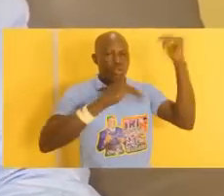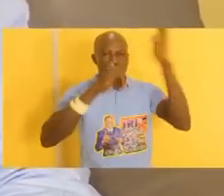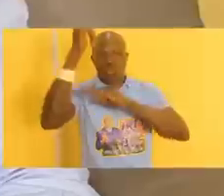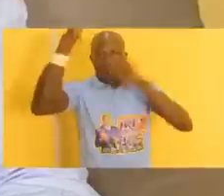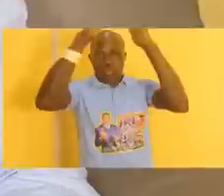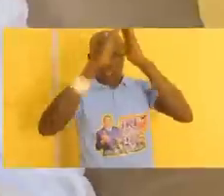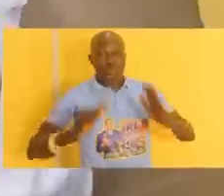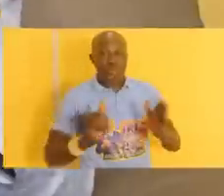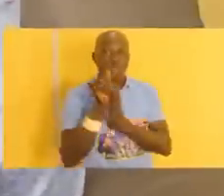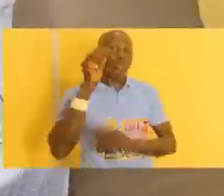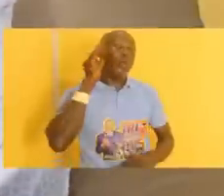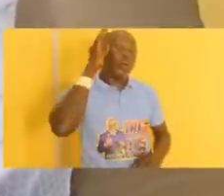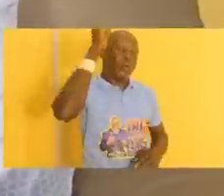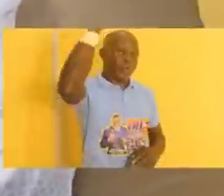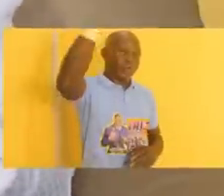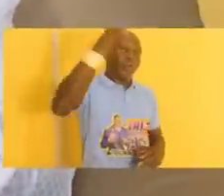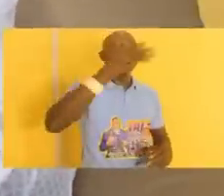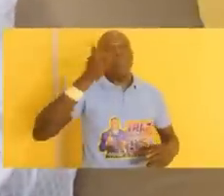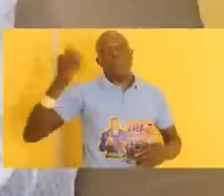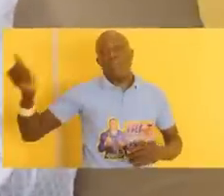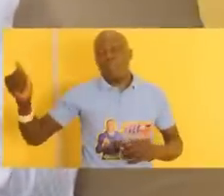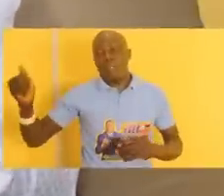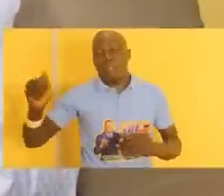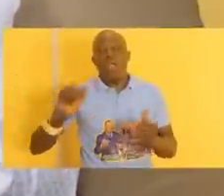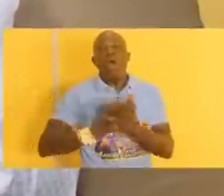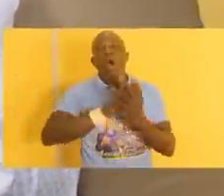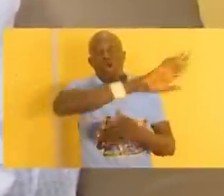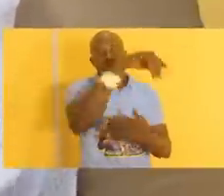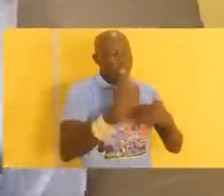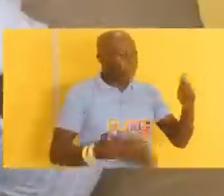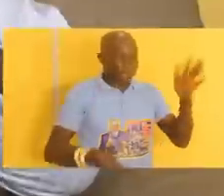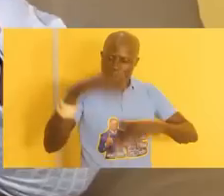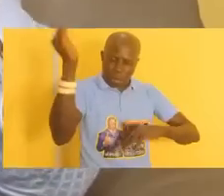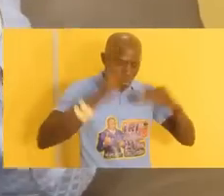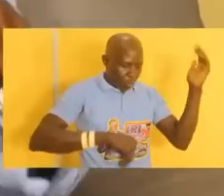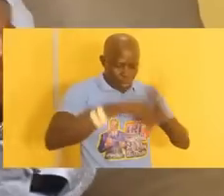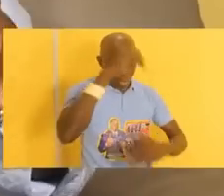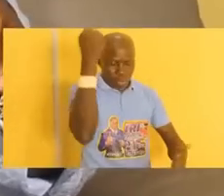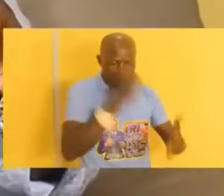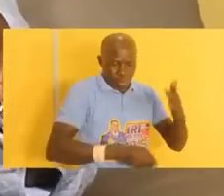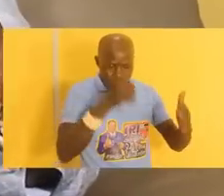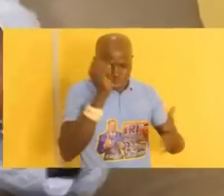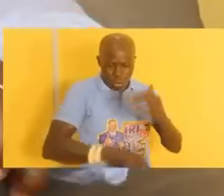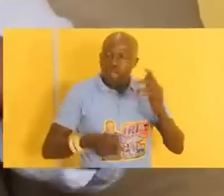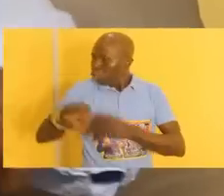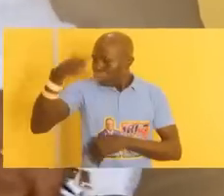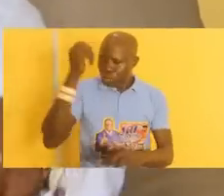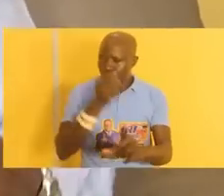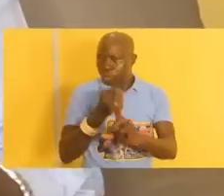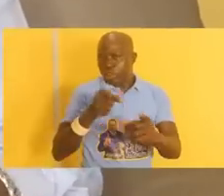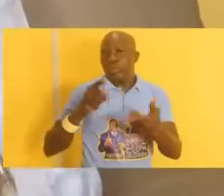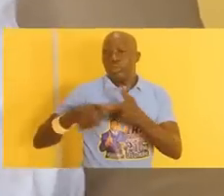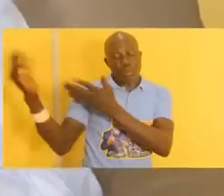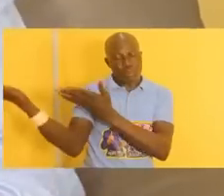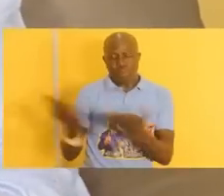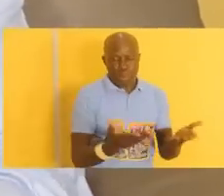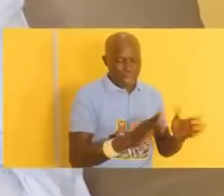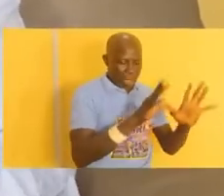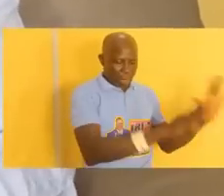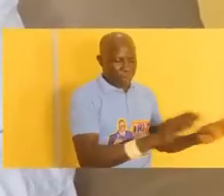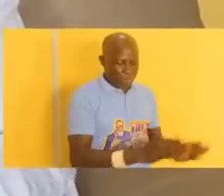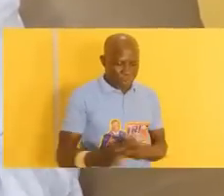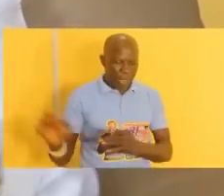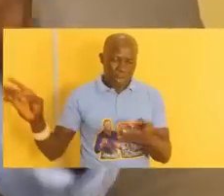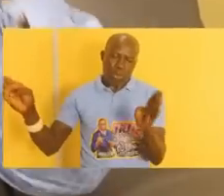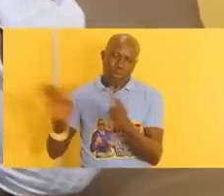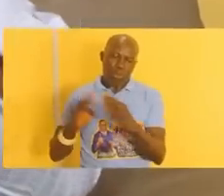future. Lati mu ojo la ko dara. Gbogbo ko to ba ma na mi ki se. You fura e. You yourself. Mi ko gbera. Should get prepared. Ajo